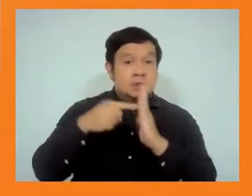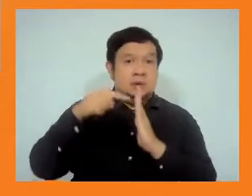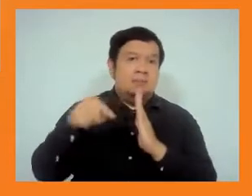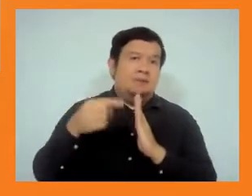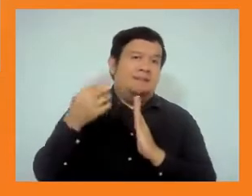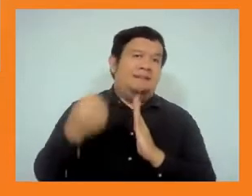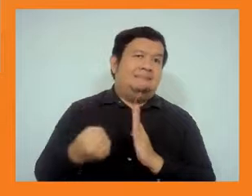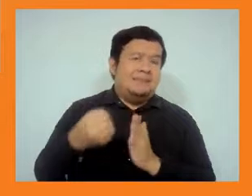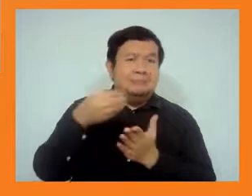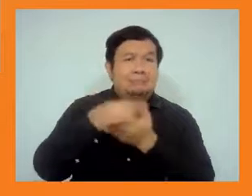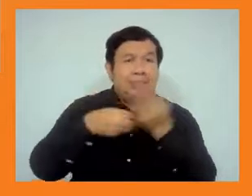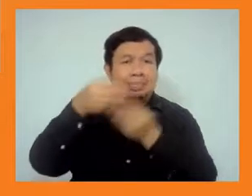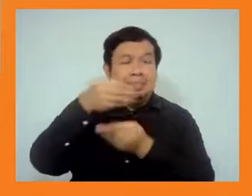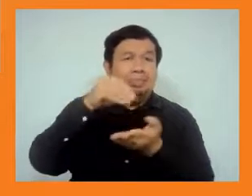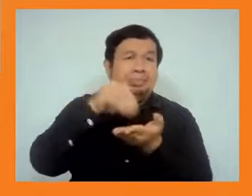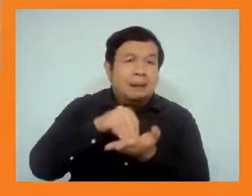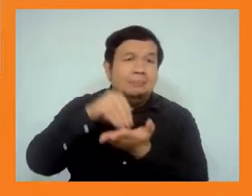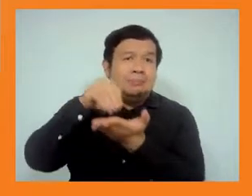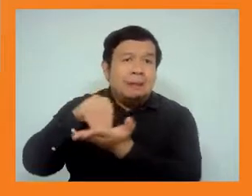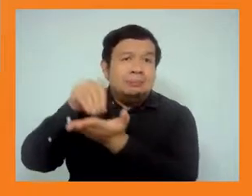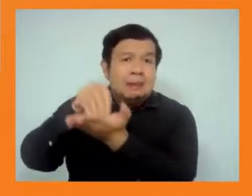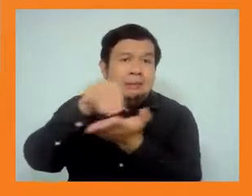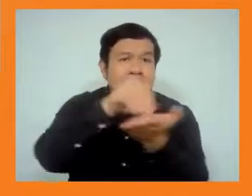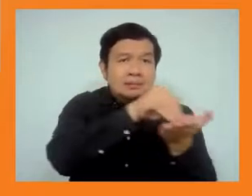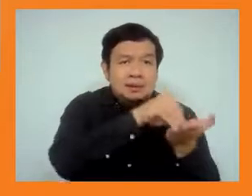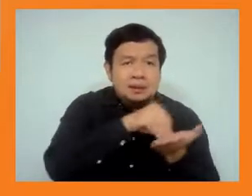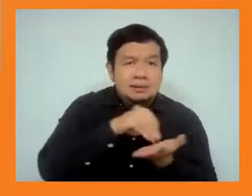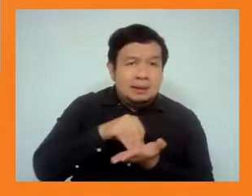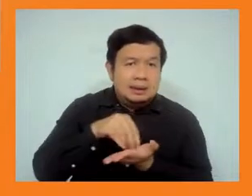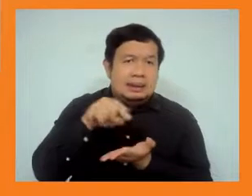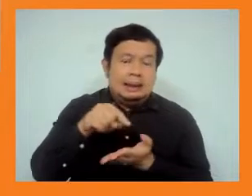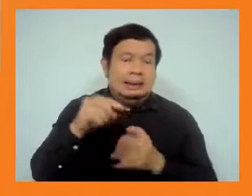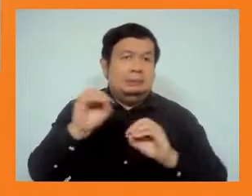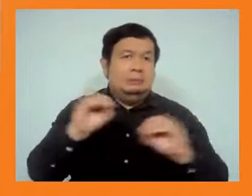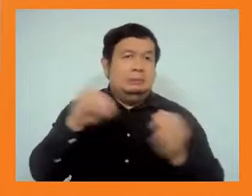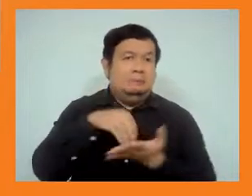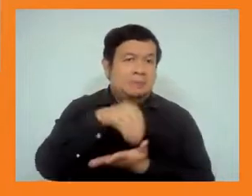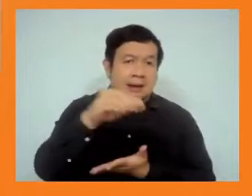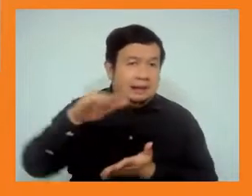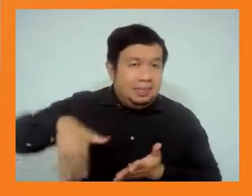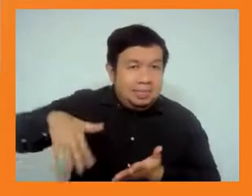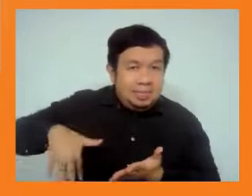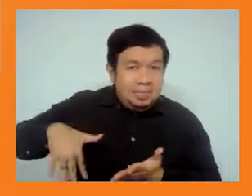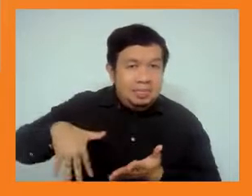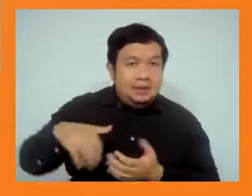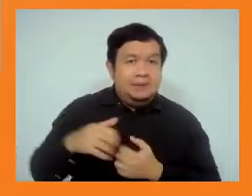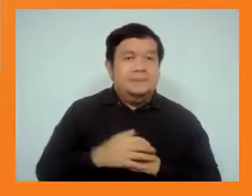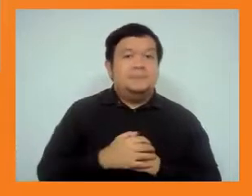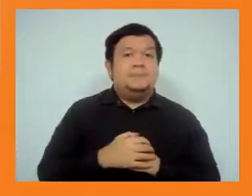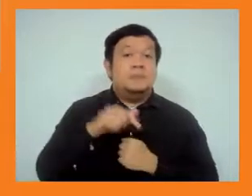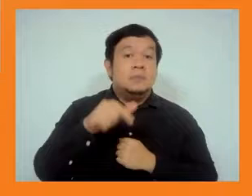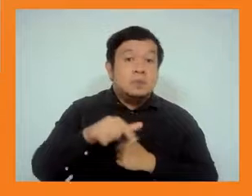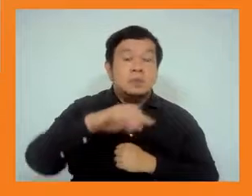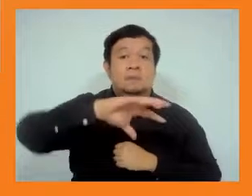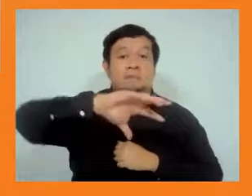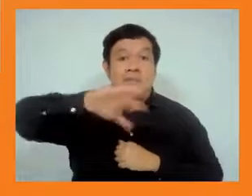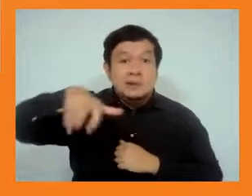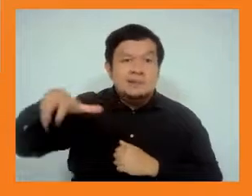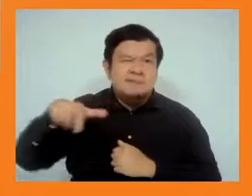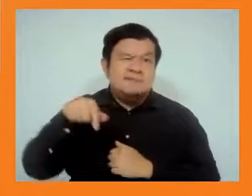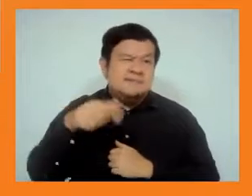called Mineria Tank, and also the Kaudula Tank, was not properly identified. And because of that, we have lost